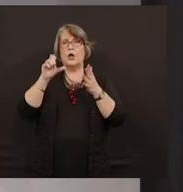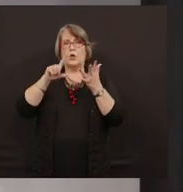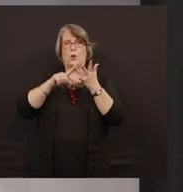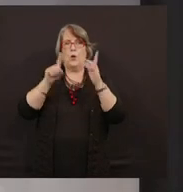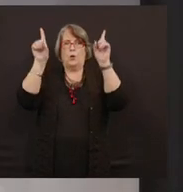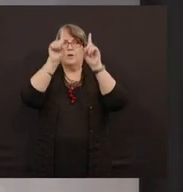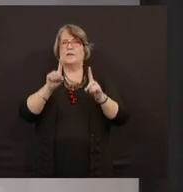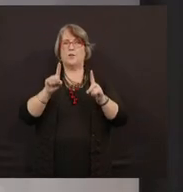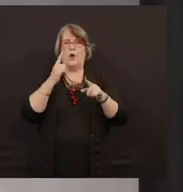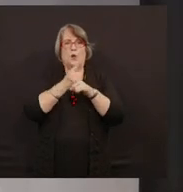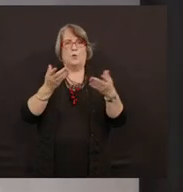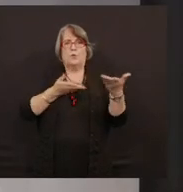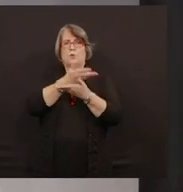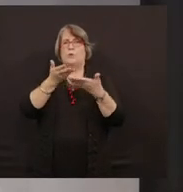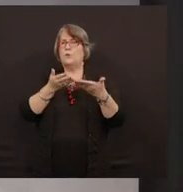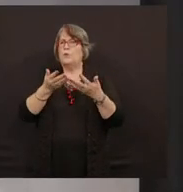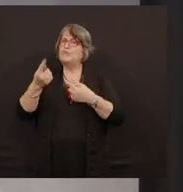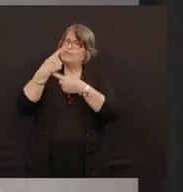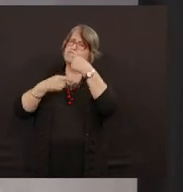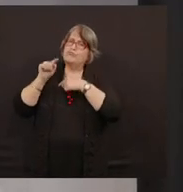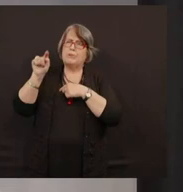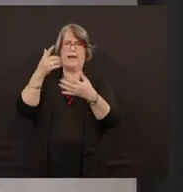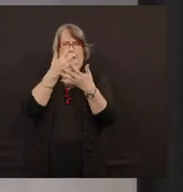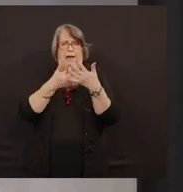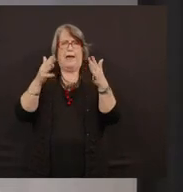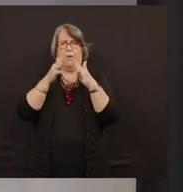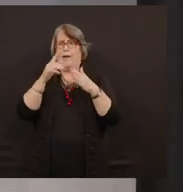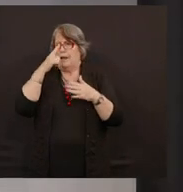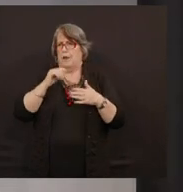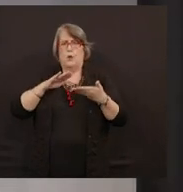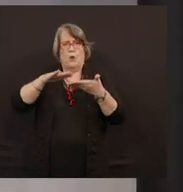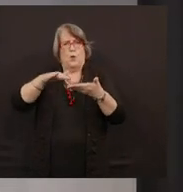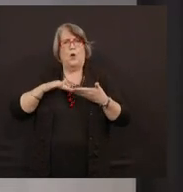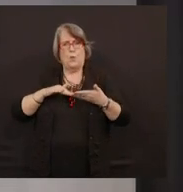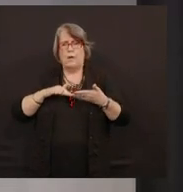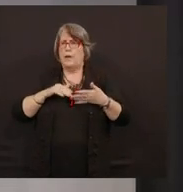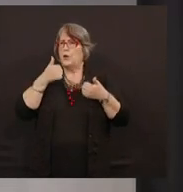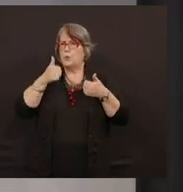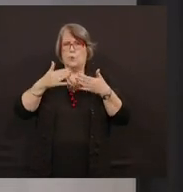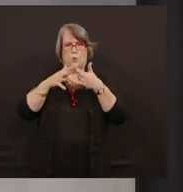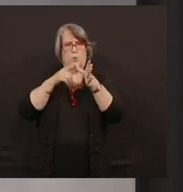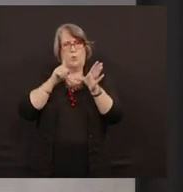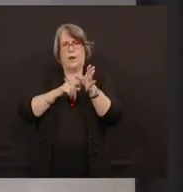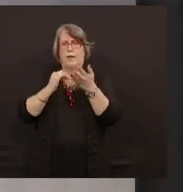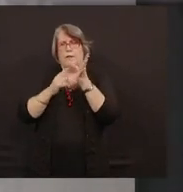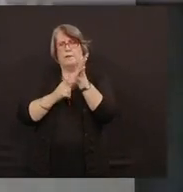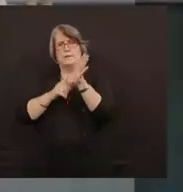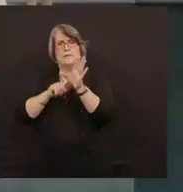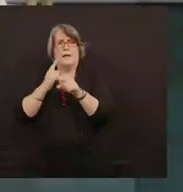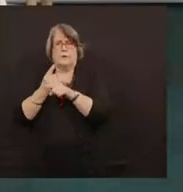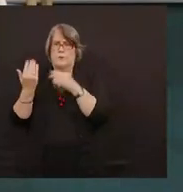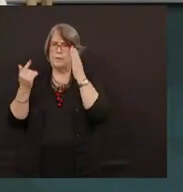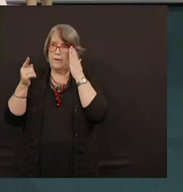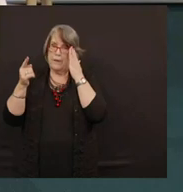Co-Design Council, and tell us a bit about that and how that can address in really practical ways the things that Sally's talking about. So